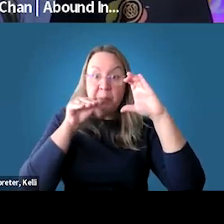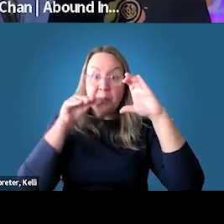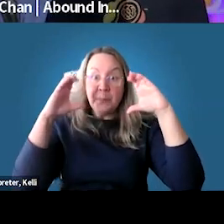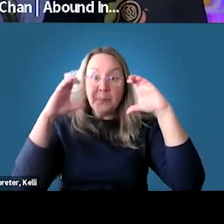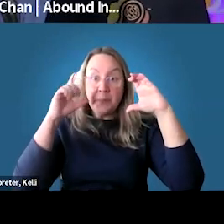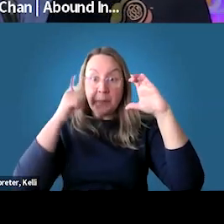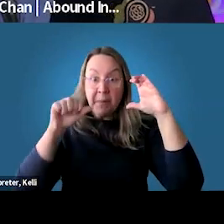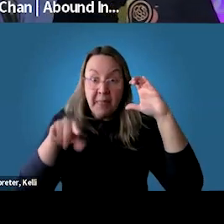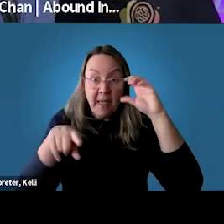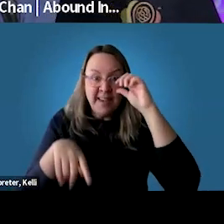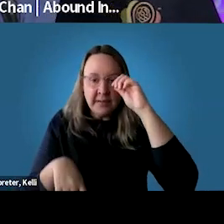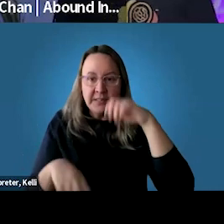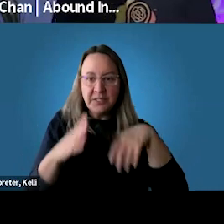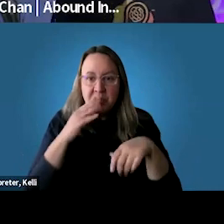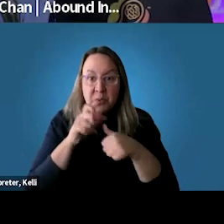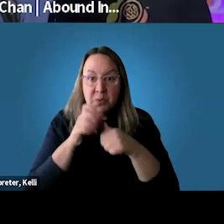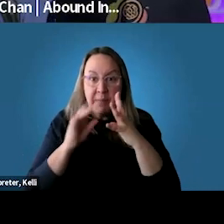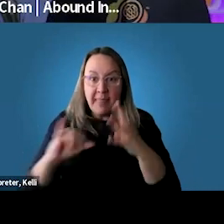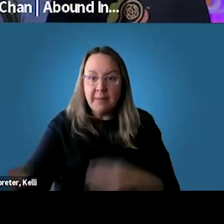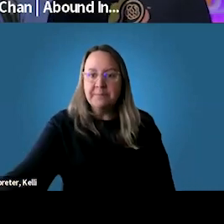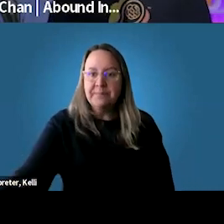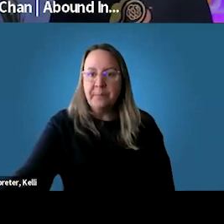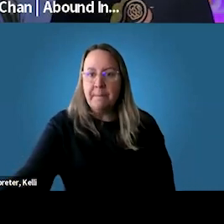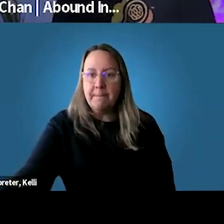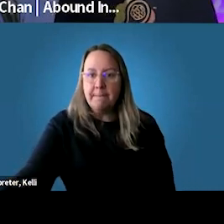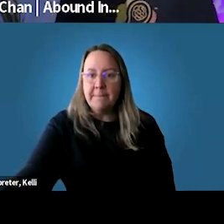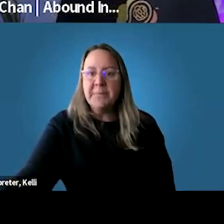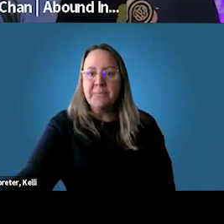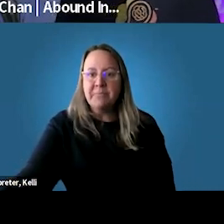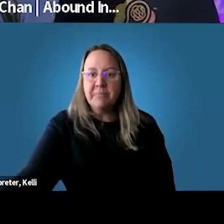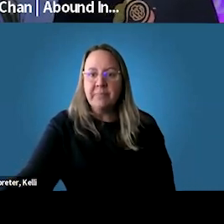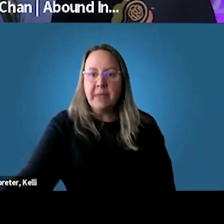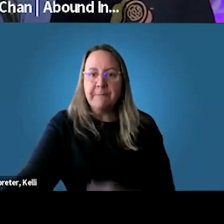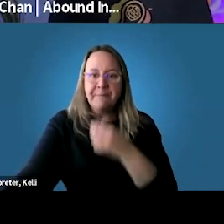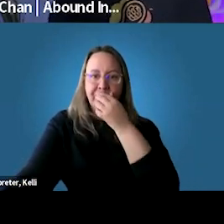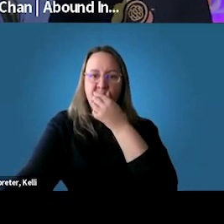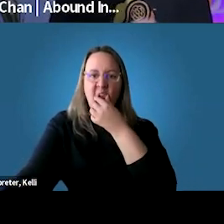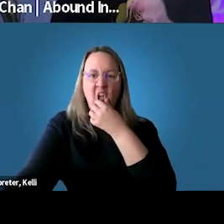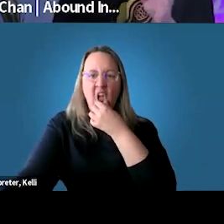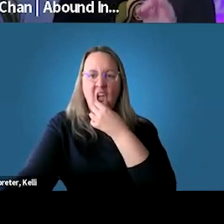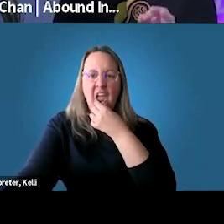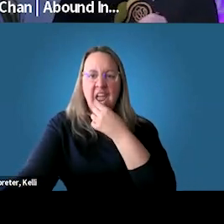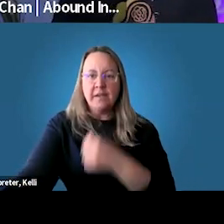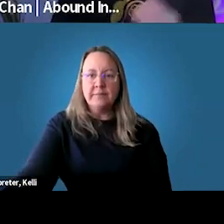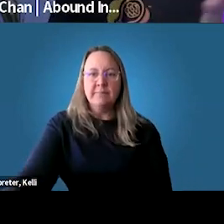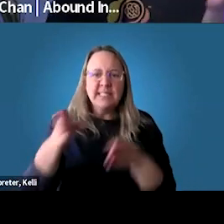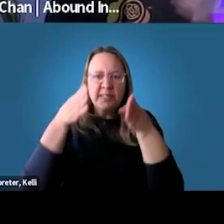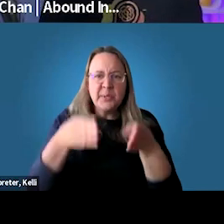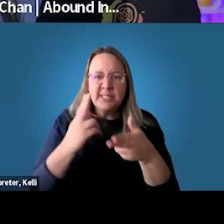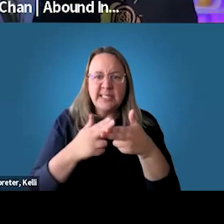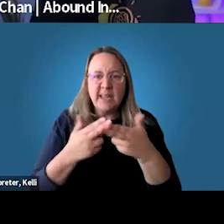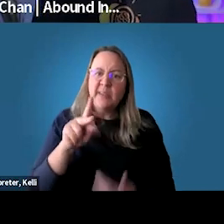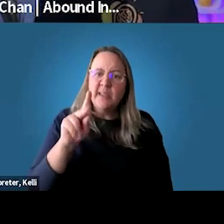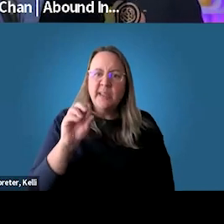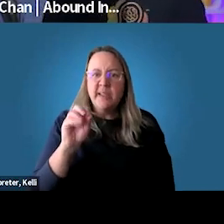Please type in the chat if you want to hazard a guess. Kodak. I'm looking for a name of an individual, but I mean,